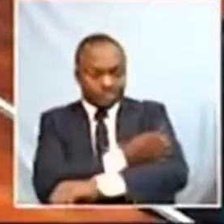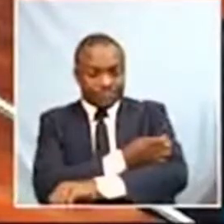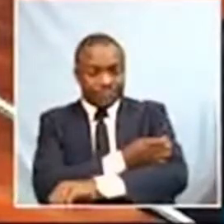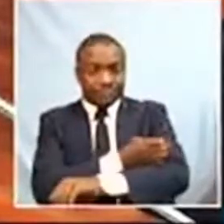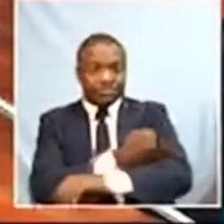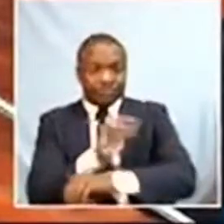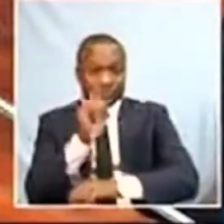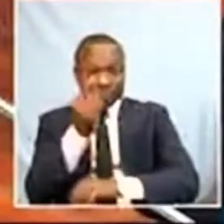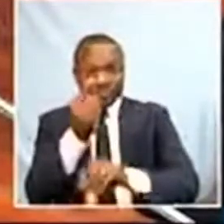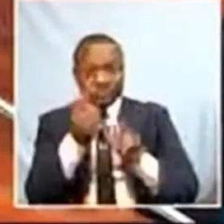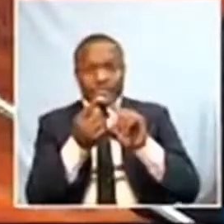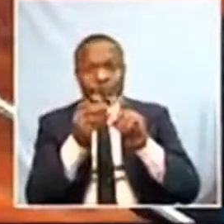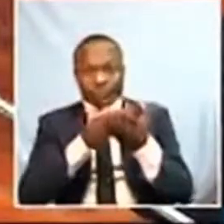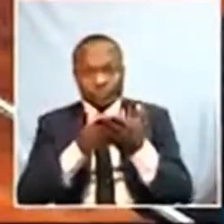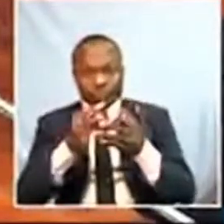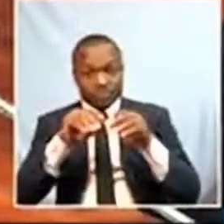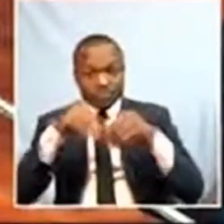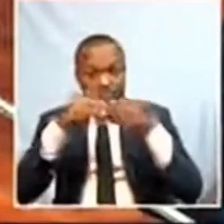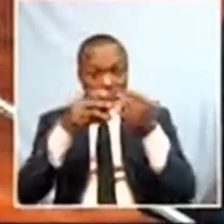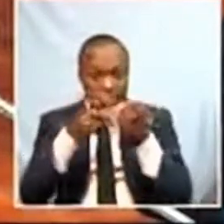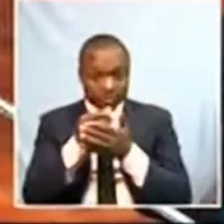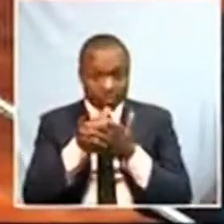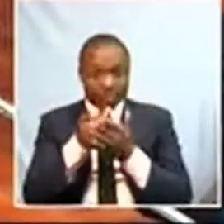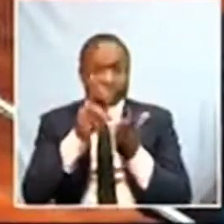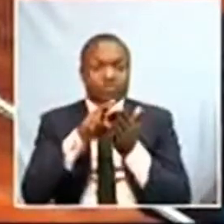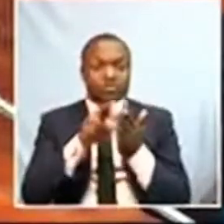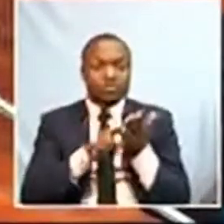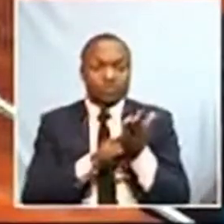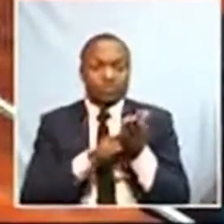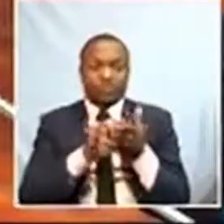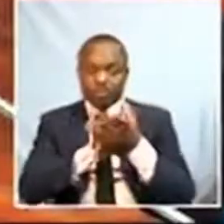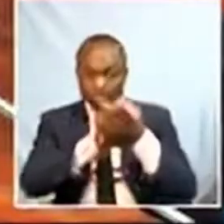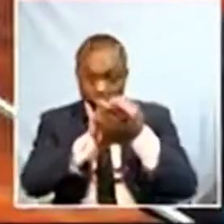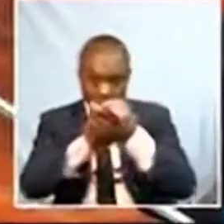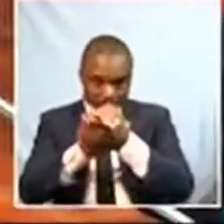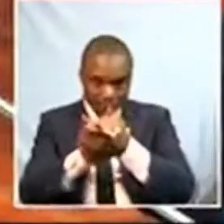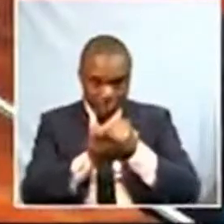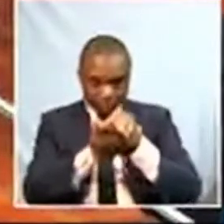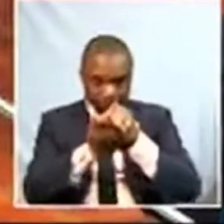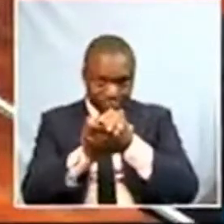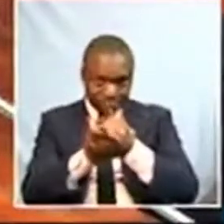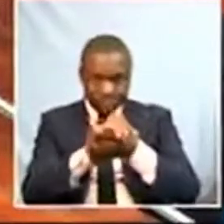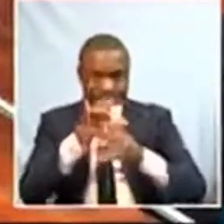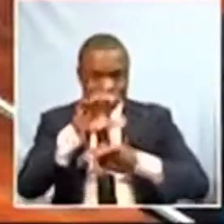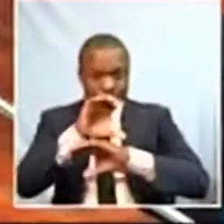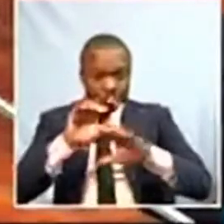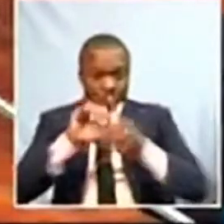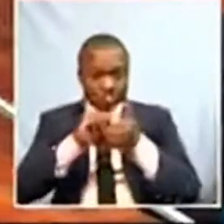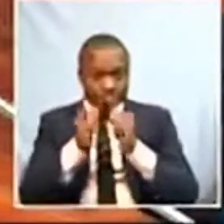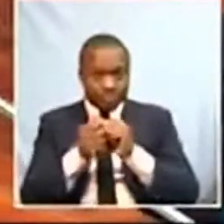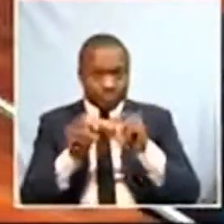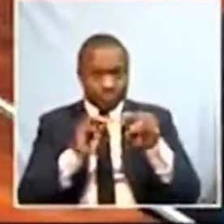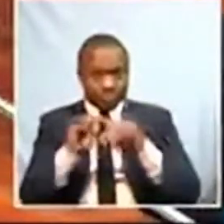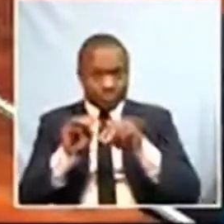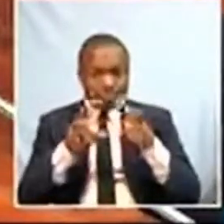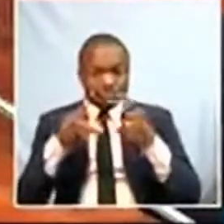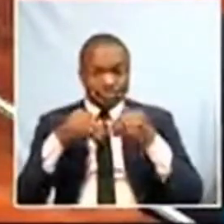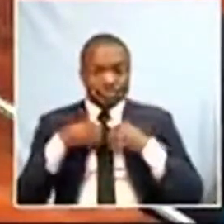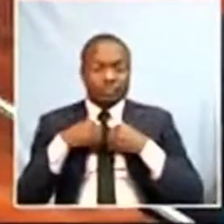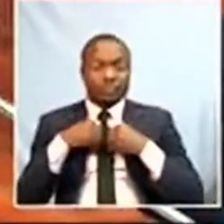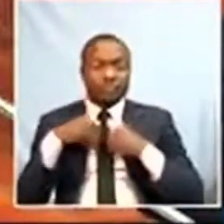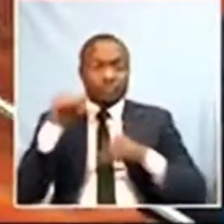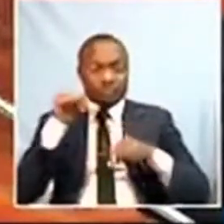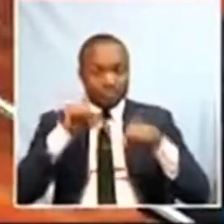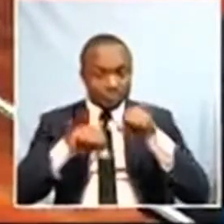with the first one being failure to provide financial records by cooperatives. Cause of query. Management acknowledges